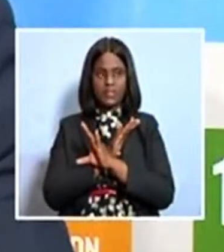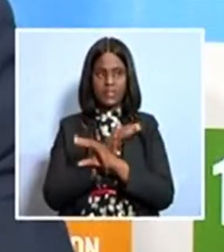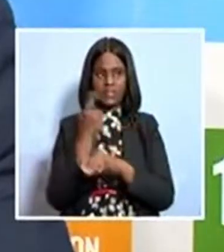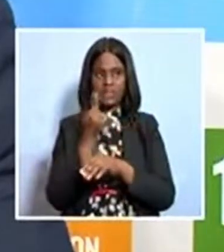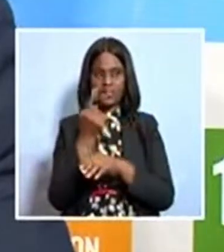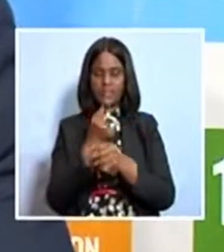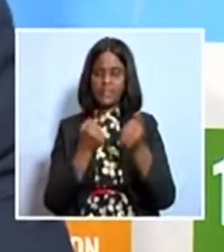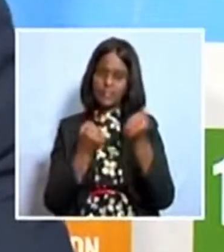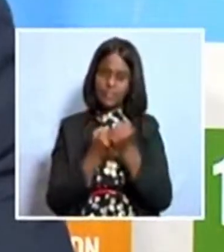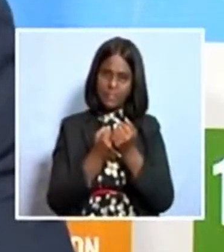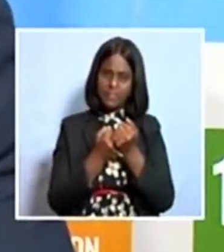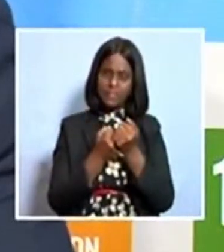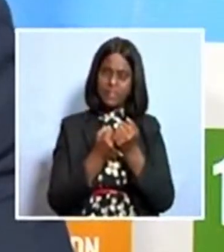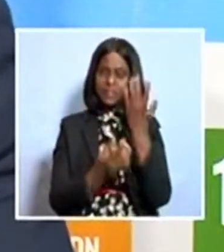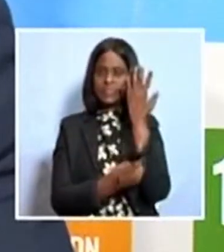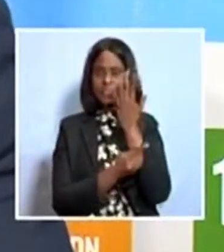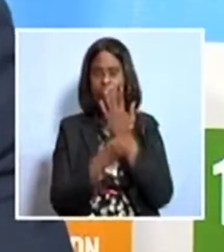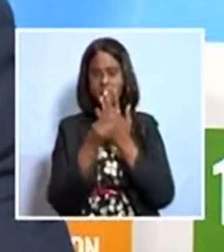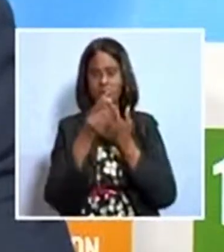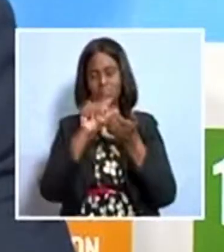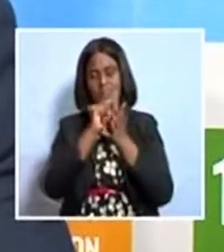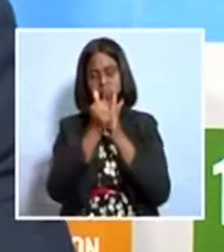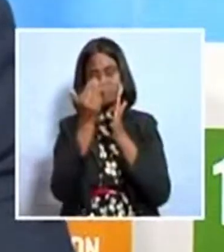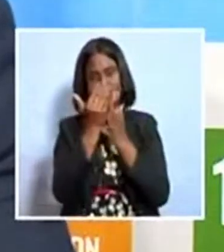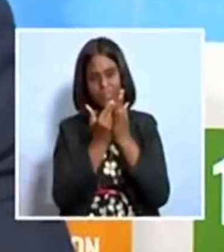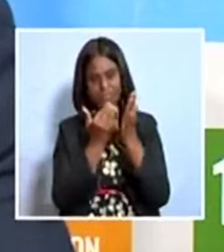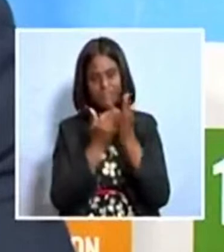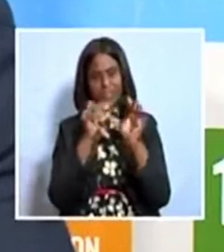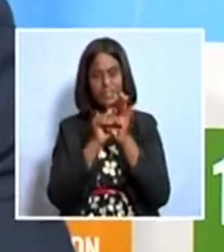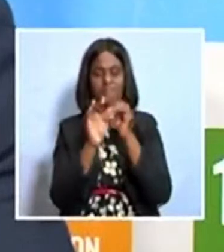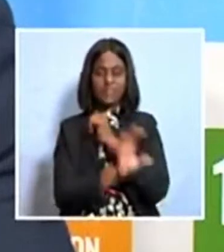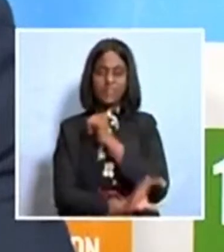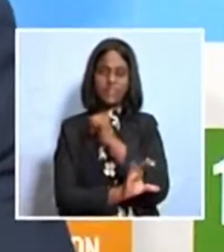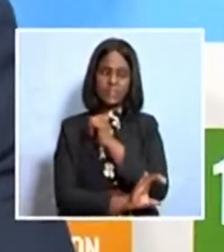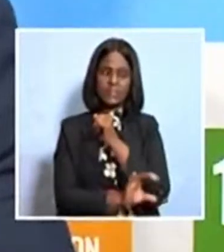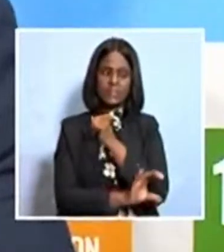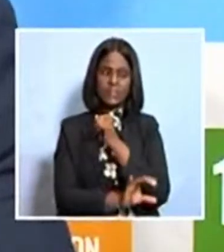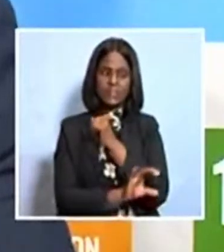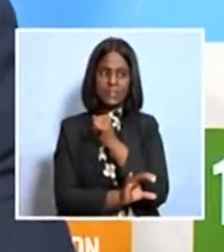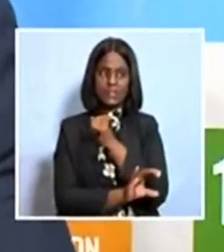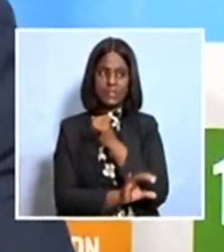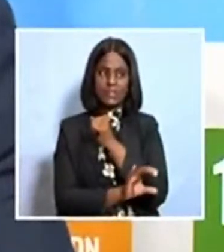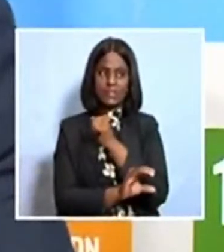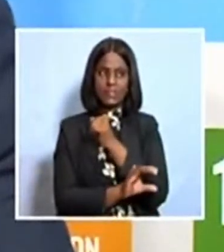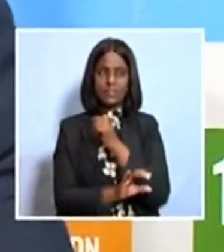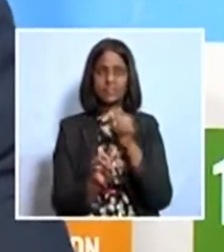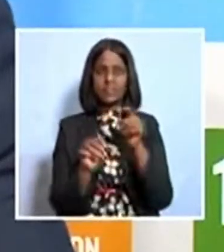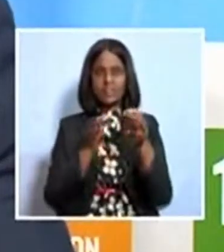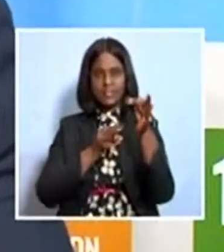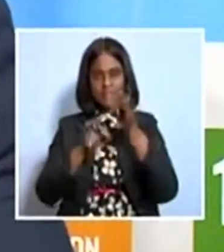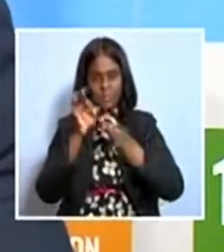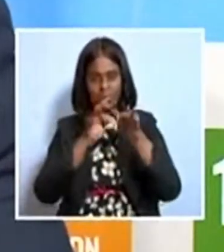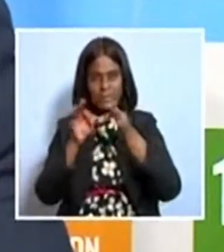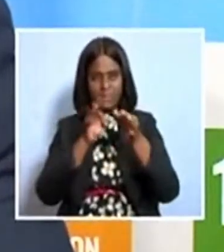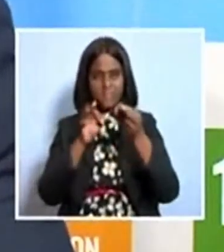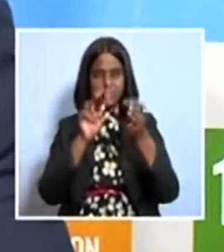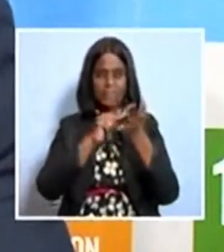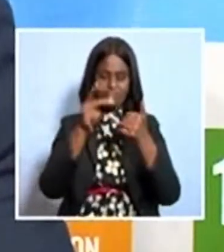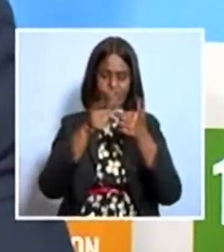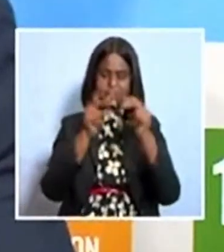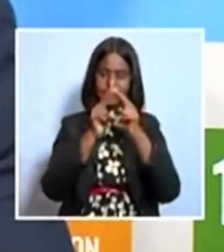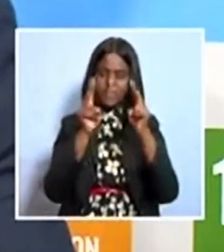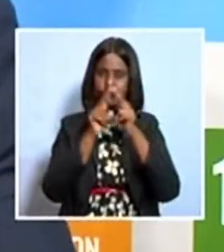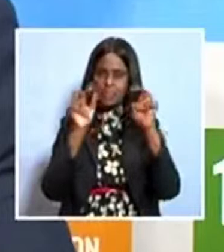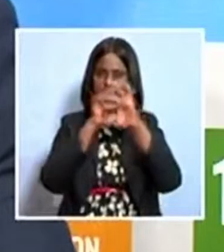the development agenda of the government, in this case the industrialization agenda, which has been spelled out clearly in the East National Development Plan. So